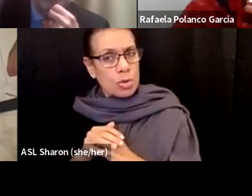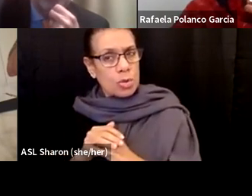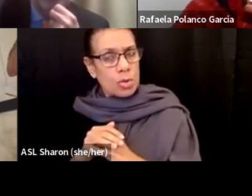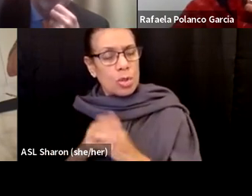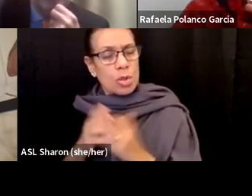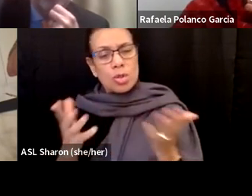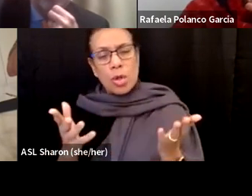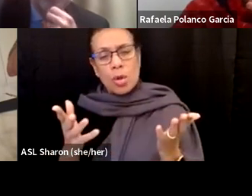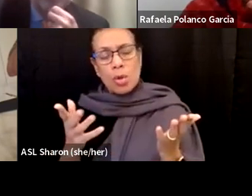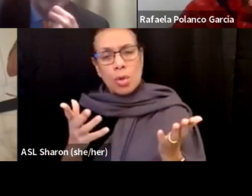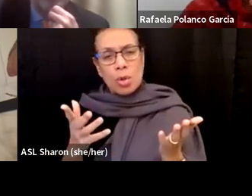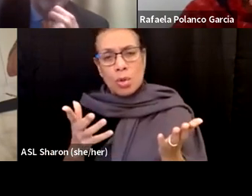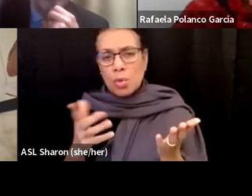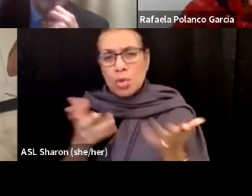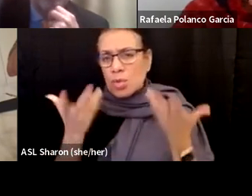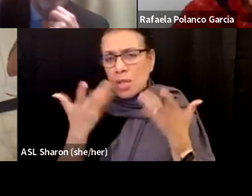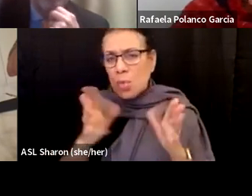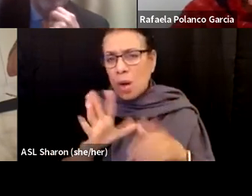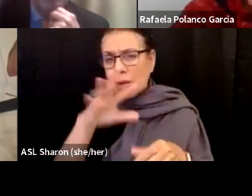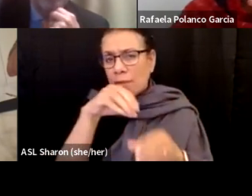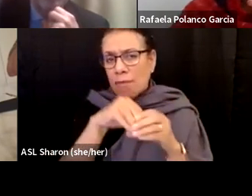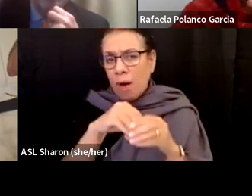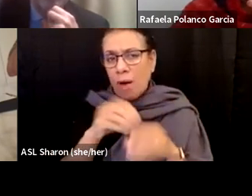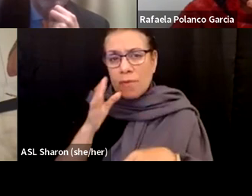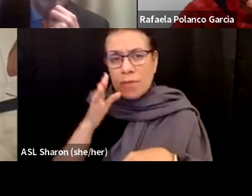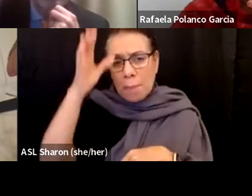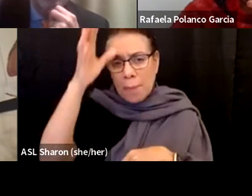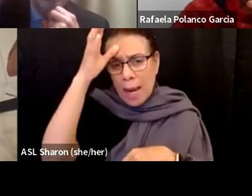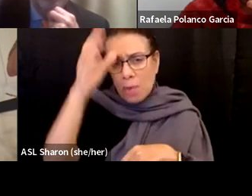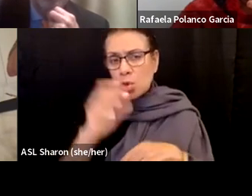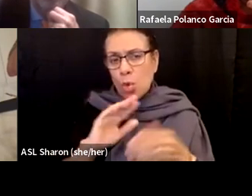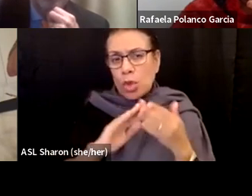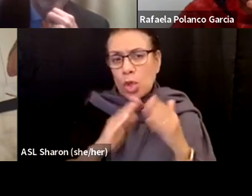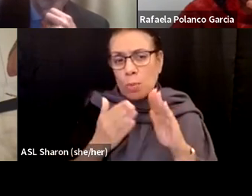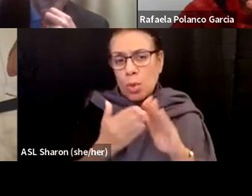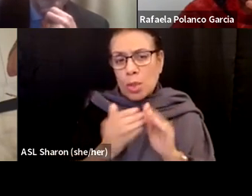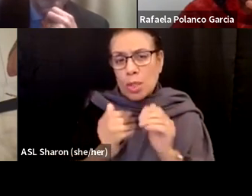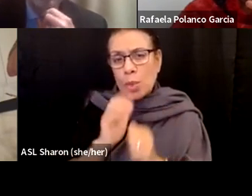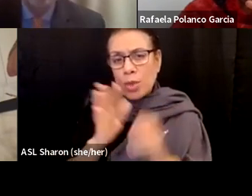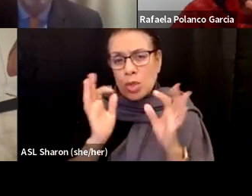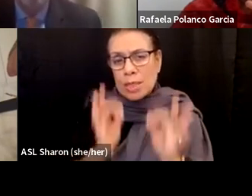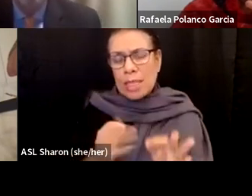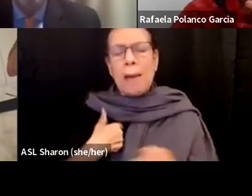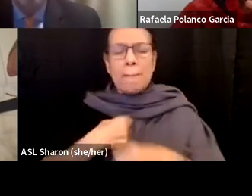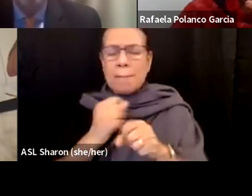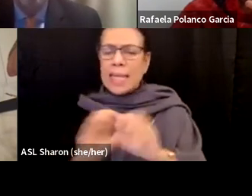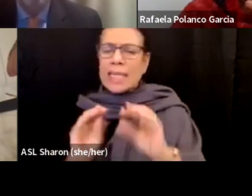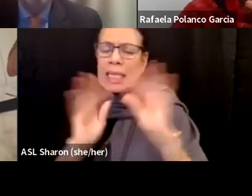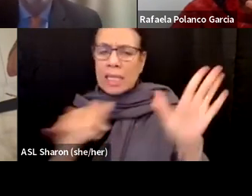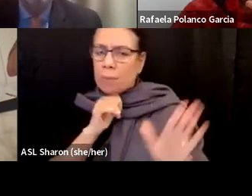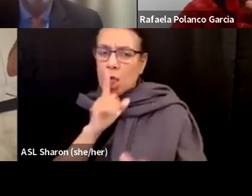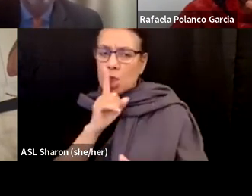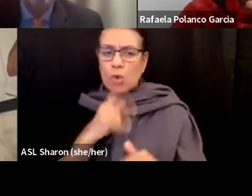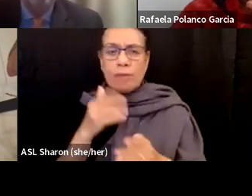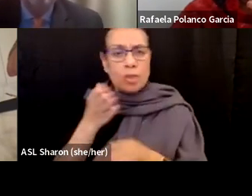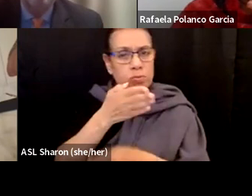to involve the community or the parents at any point in this decision making i just wanted to have some clarity in this regard